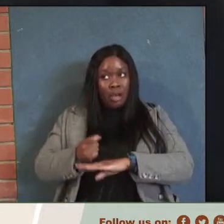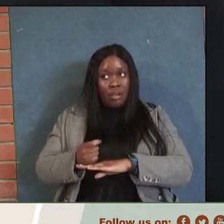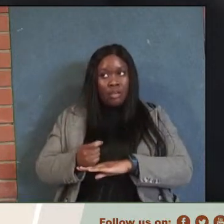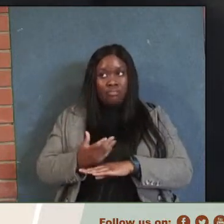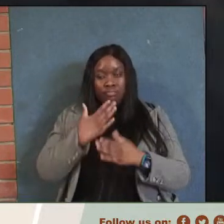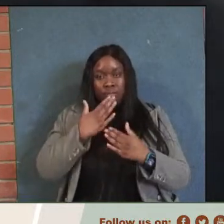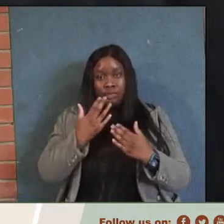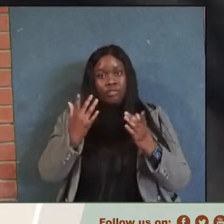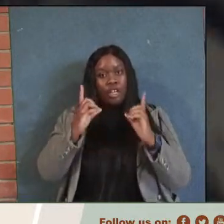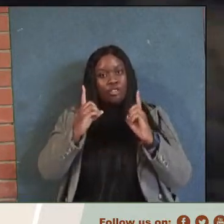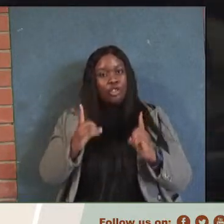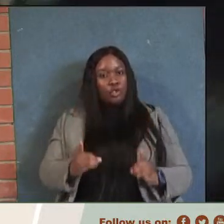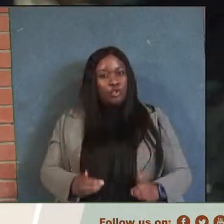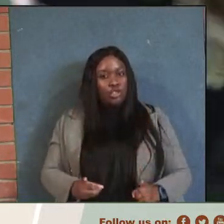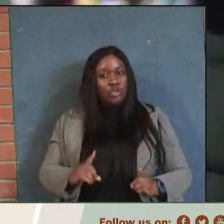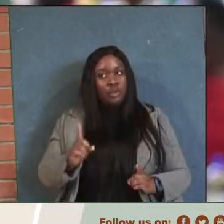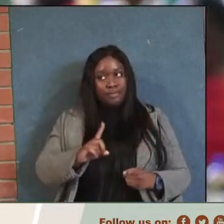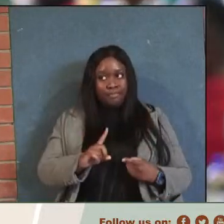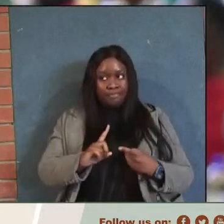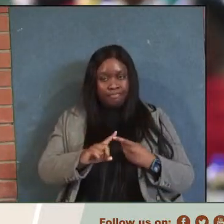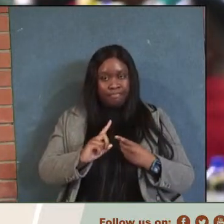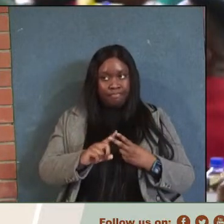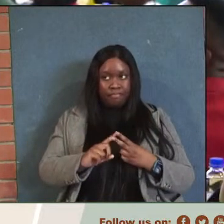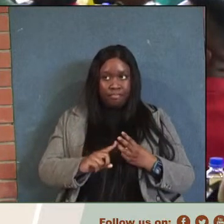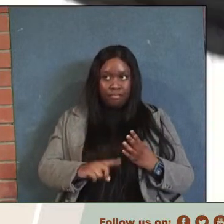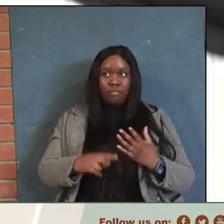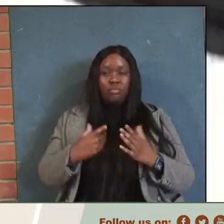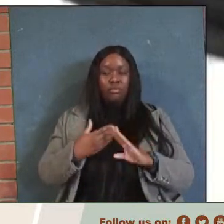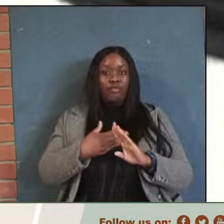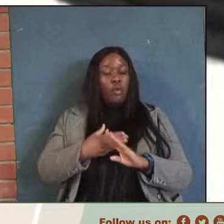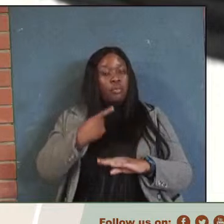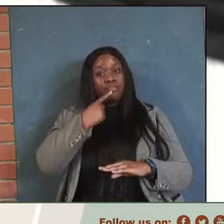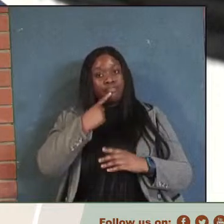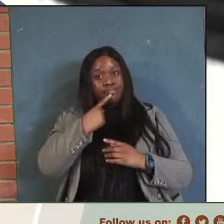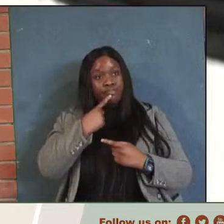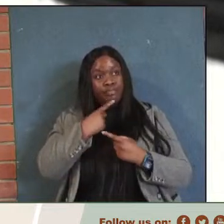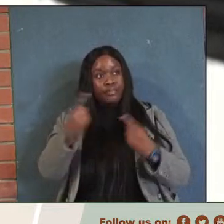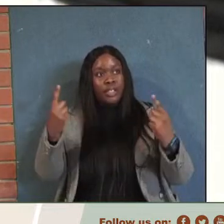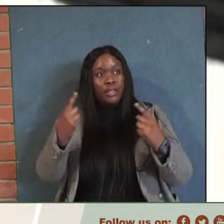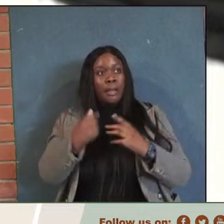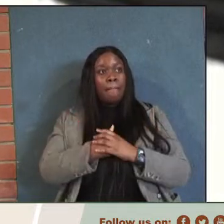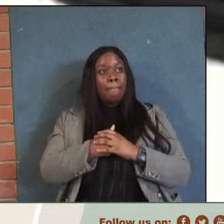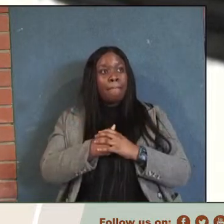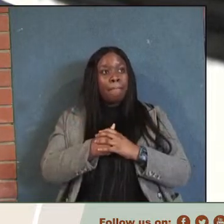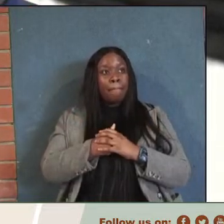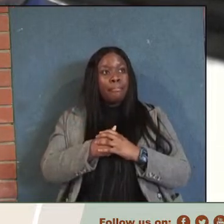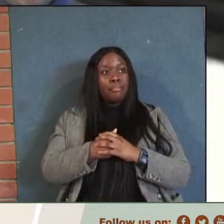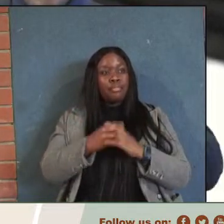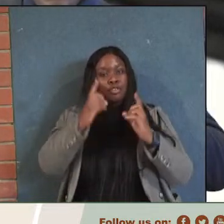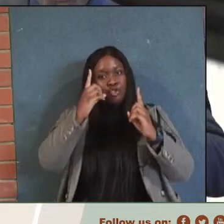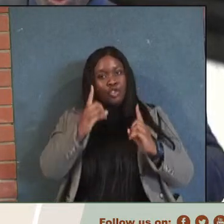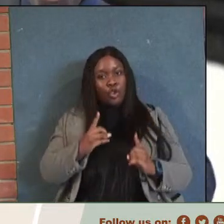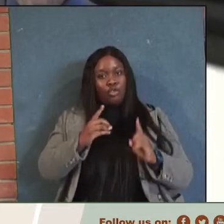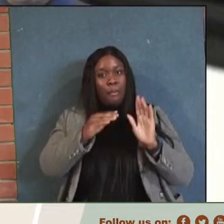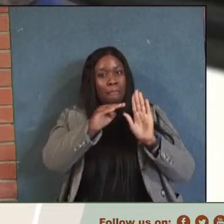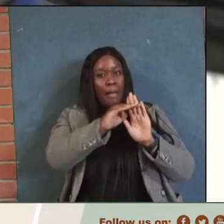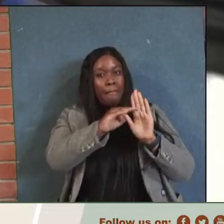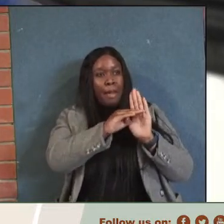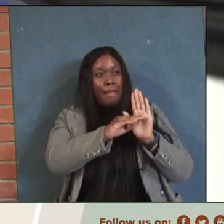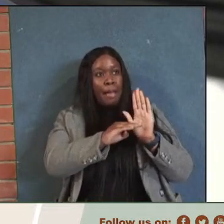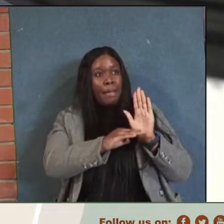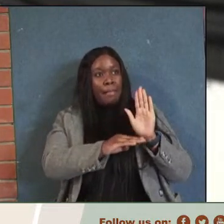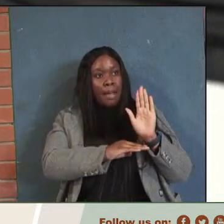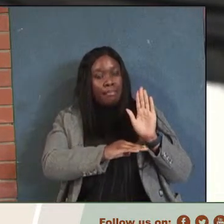the resolutions. And then as I've indicated, that these resolutions, I'm going to hand them over to